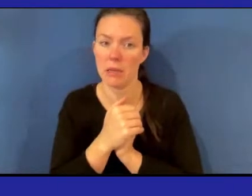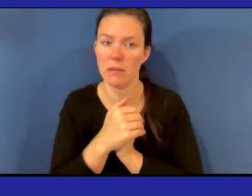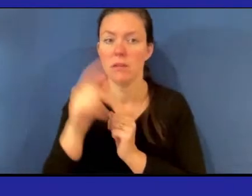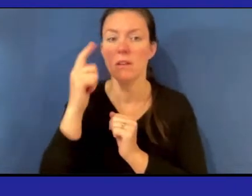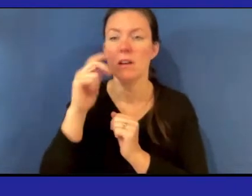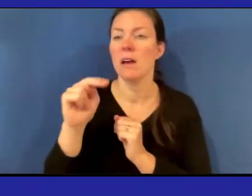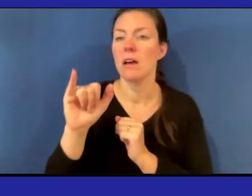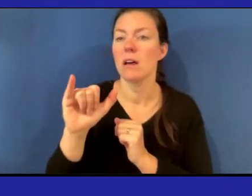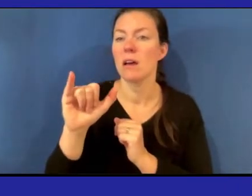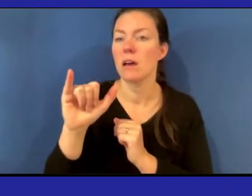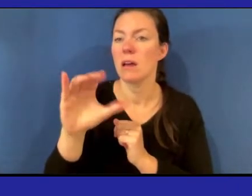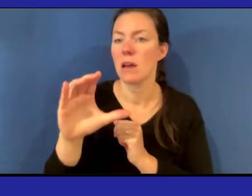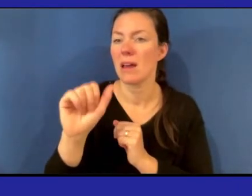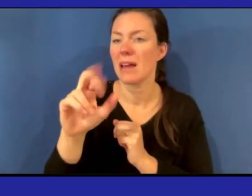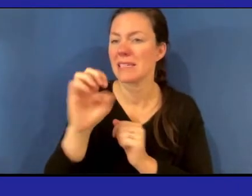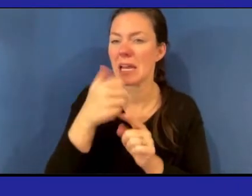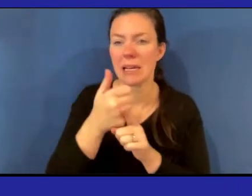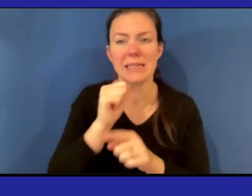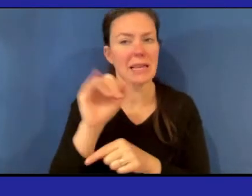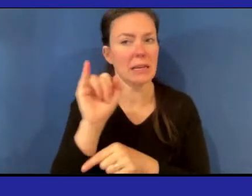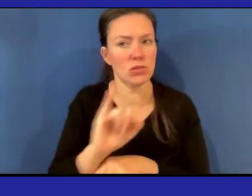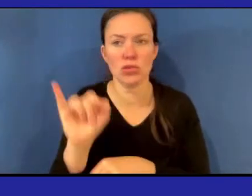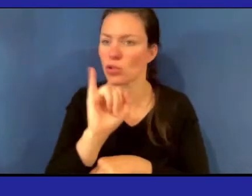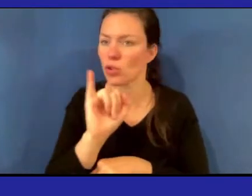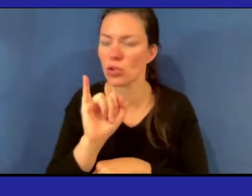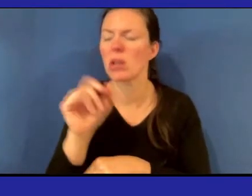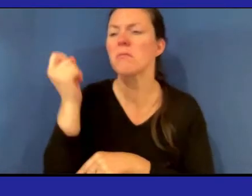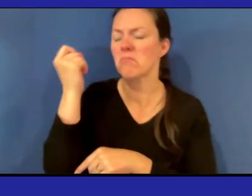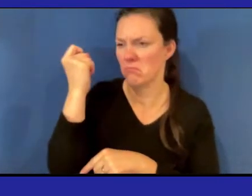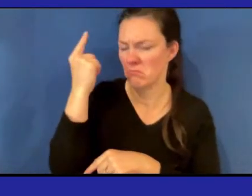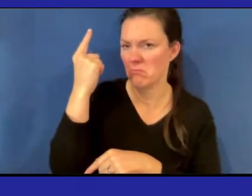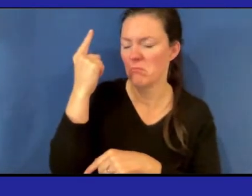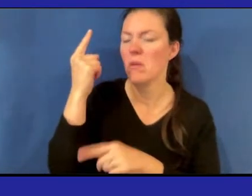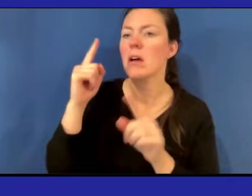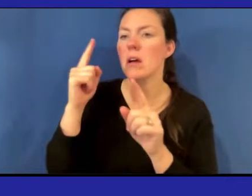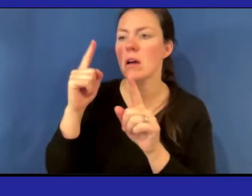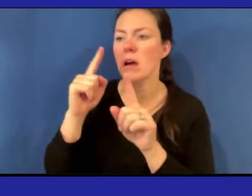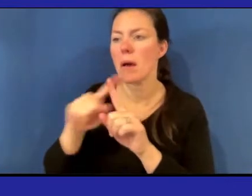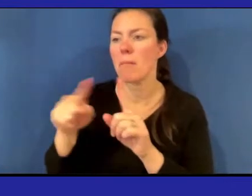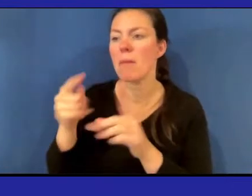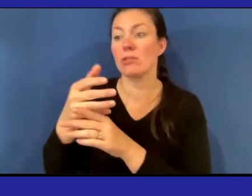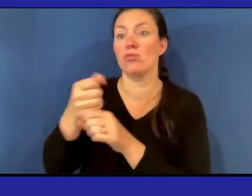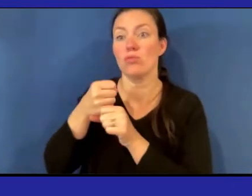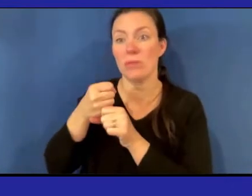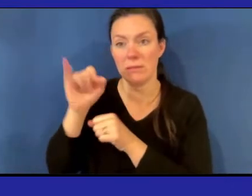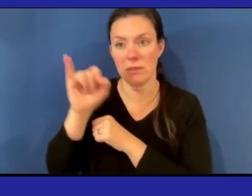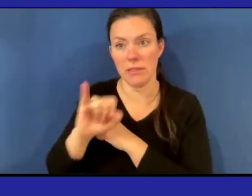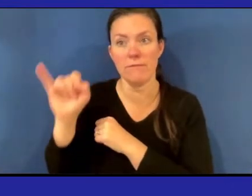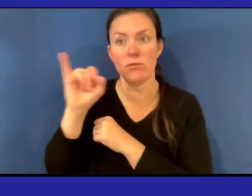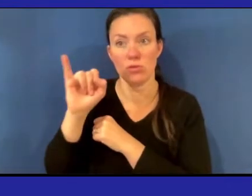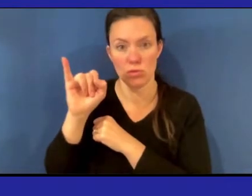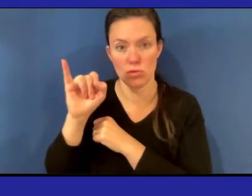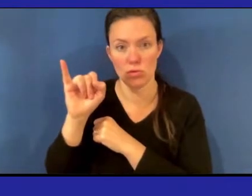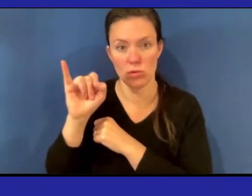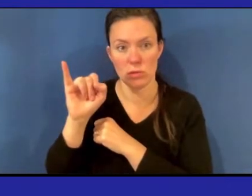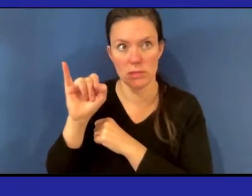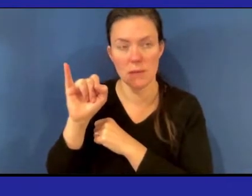not an insurance product. No, It's I know, but access. for them to be able to get the insurance, Yeah. it'll be, I guess what I'm